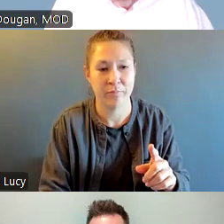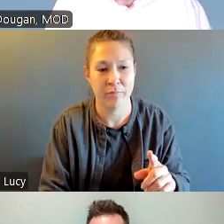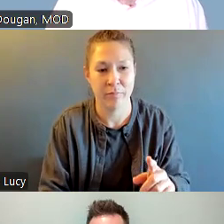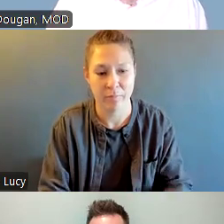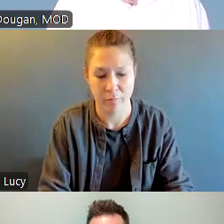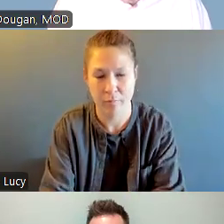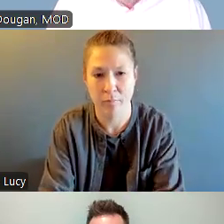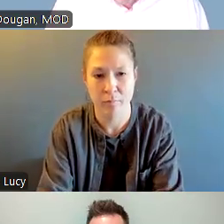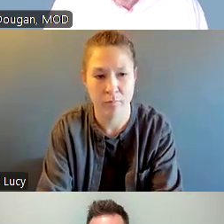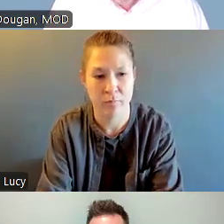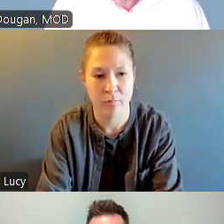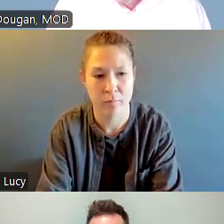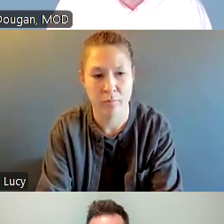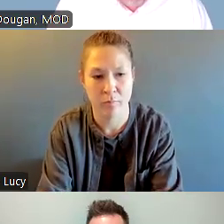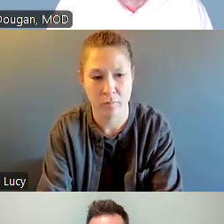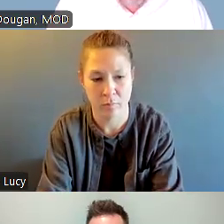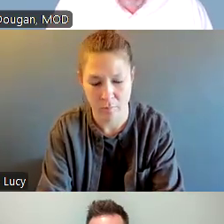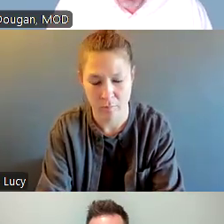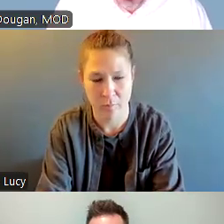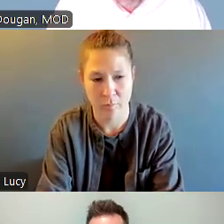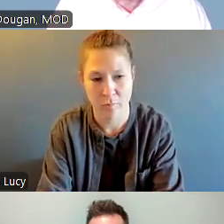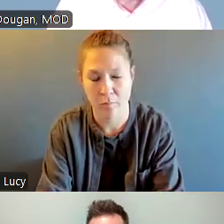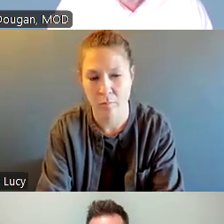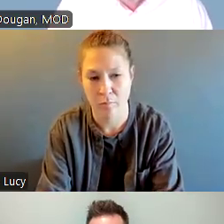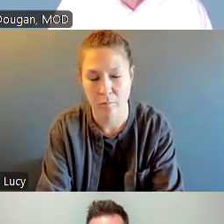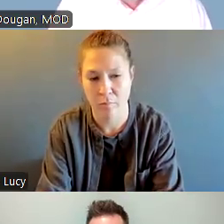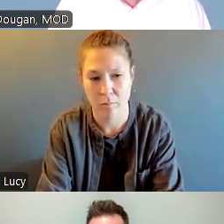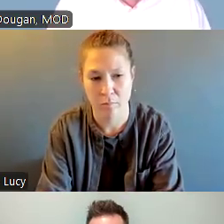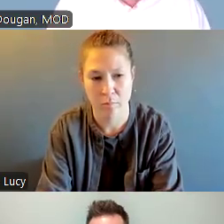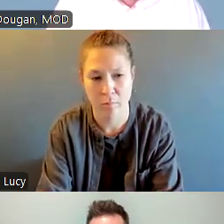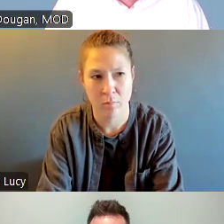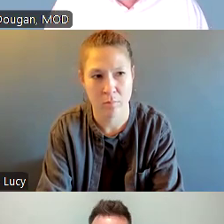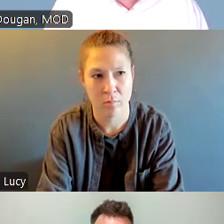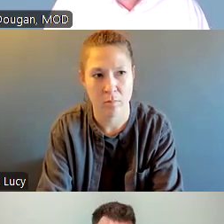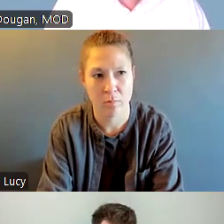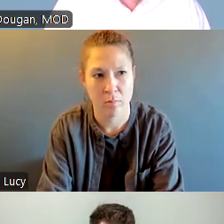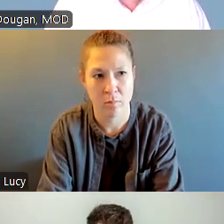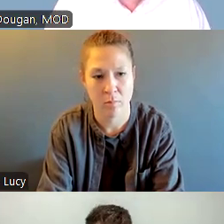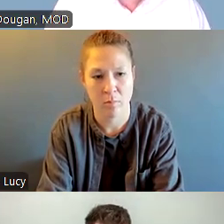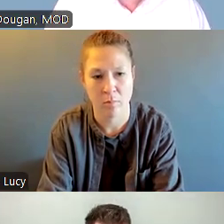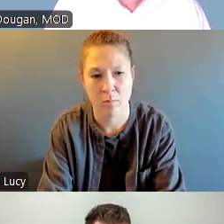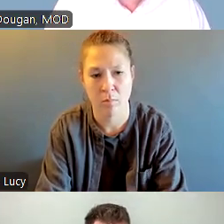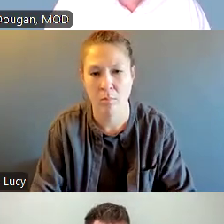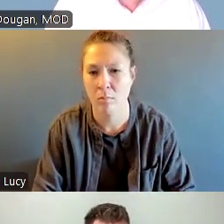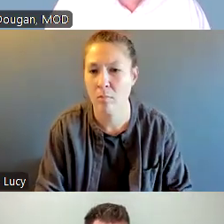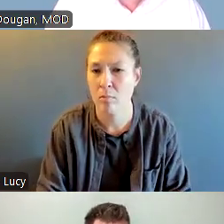So as has been discussed throughout this presentation, it's essential to remember that the role of a COD is advisory.